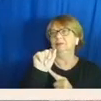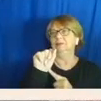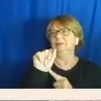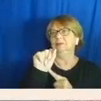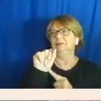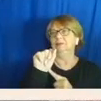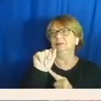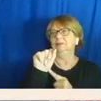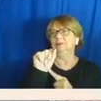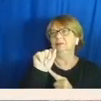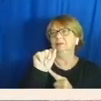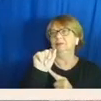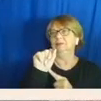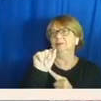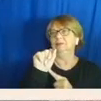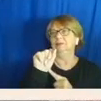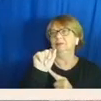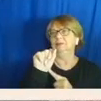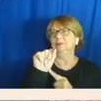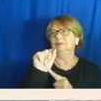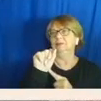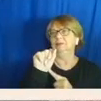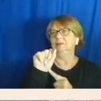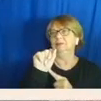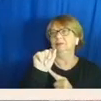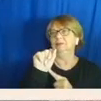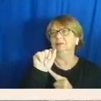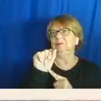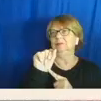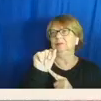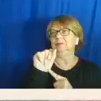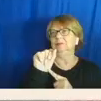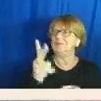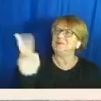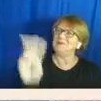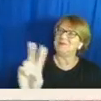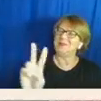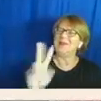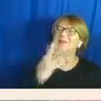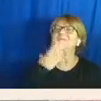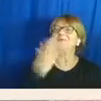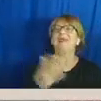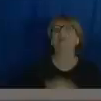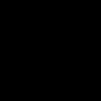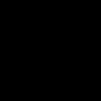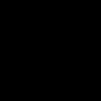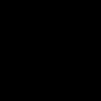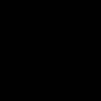Friday afternoon session, and we will see you then. Thanks very much. Thanks, everybody. See you at 2.